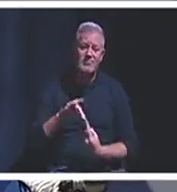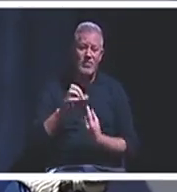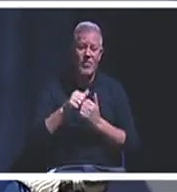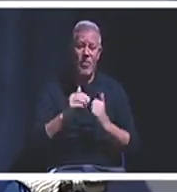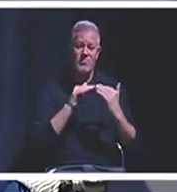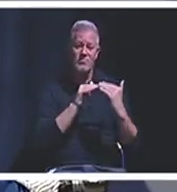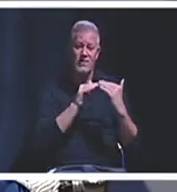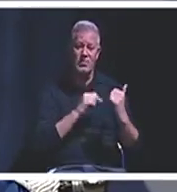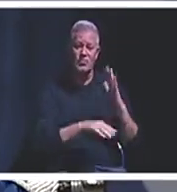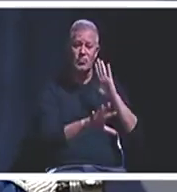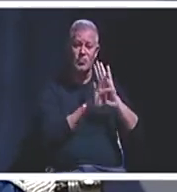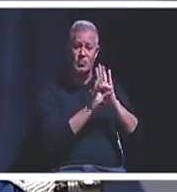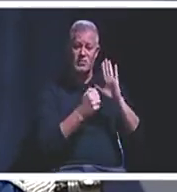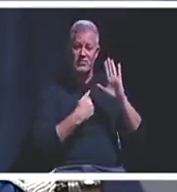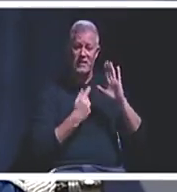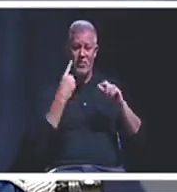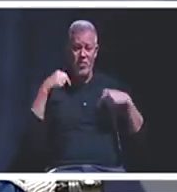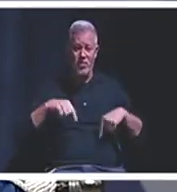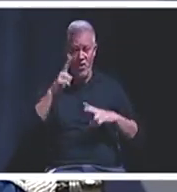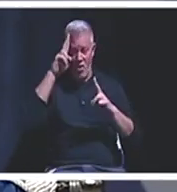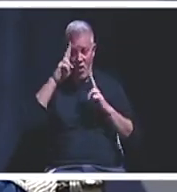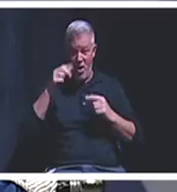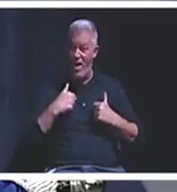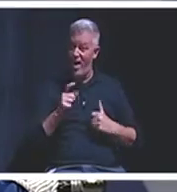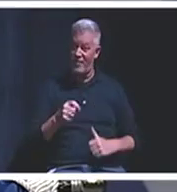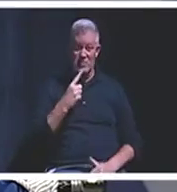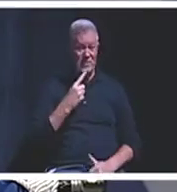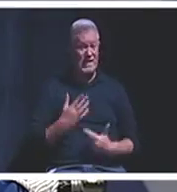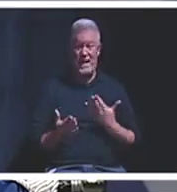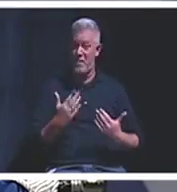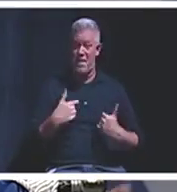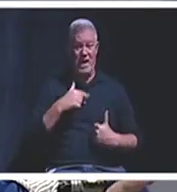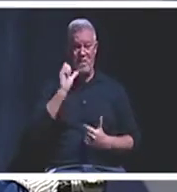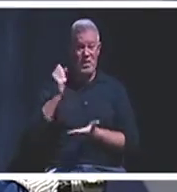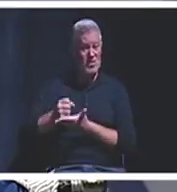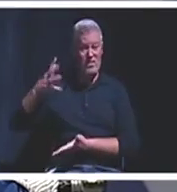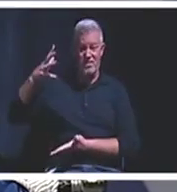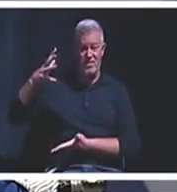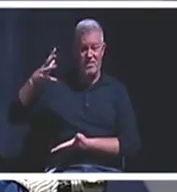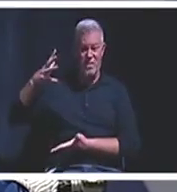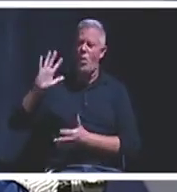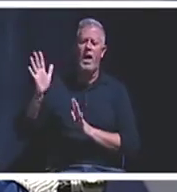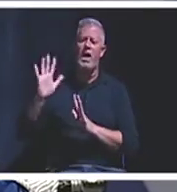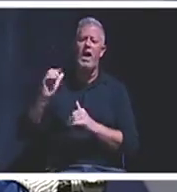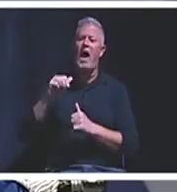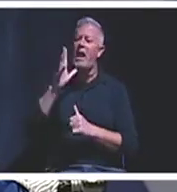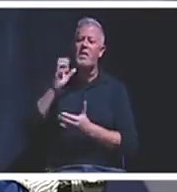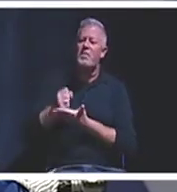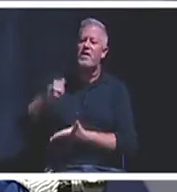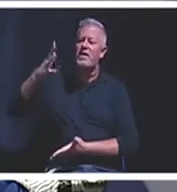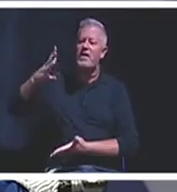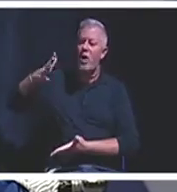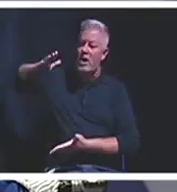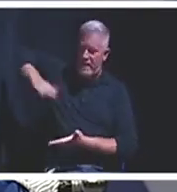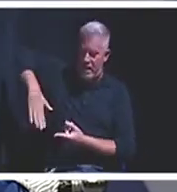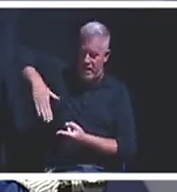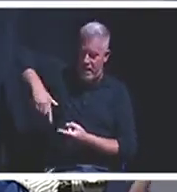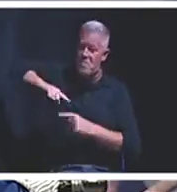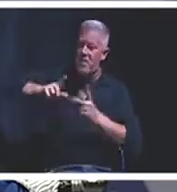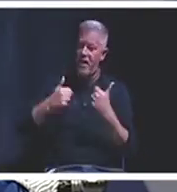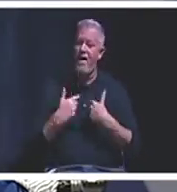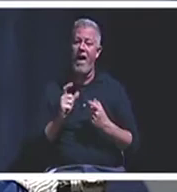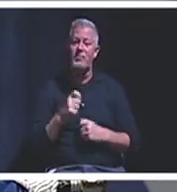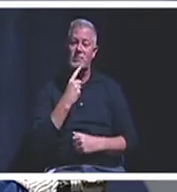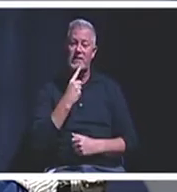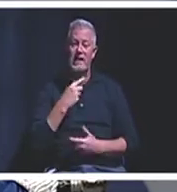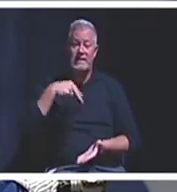for choosing me for this honor. And I have to say, I may not be a millionaire, well, correction, I may not be a millionaire yet, but I have to say,